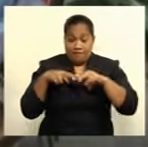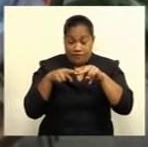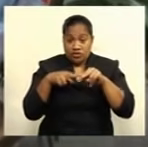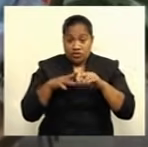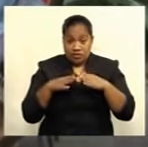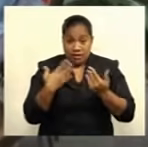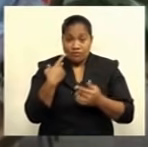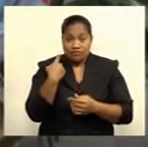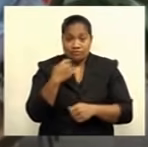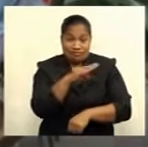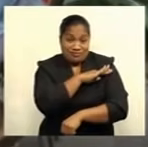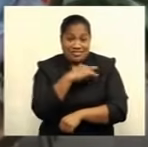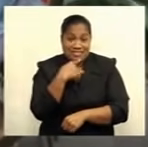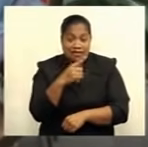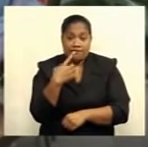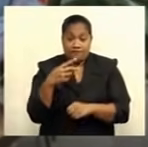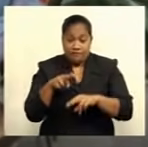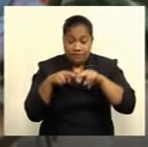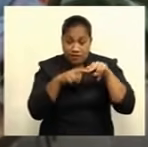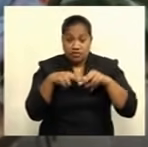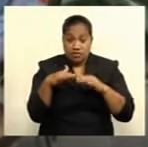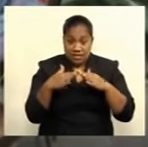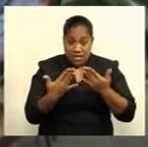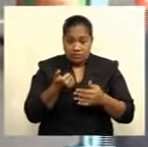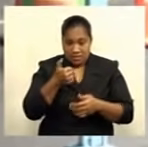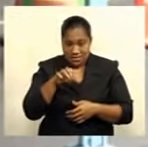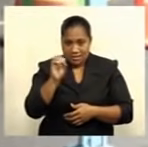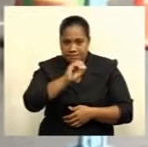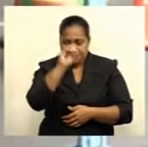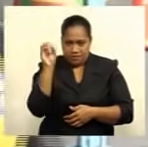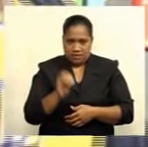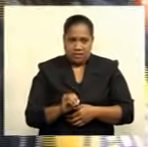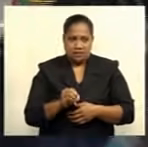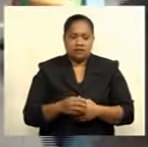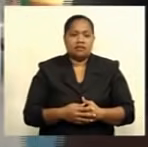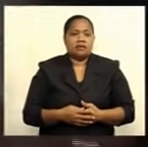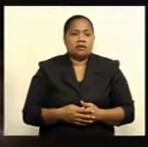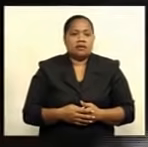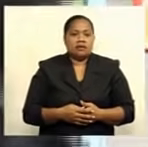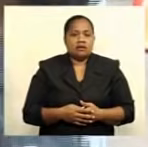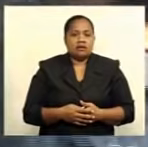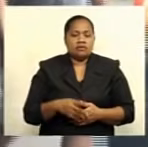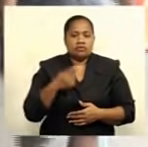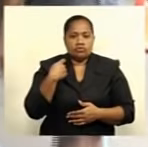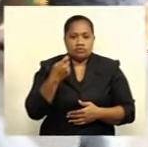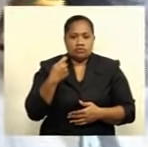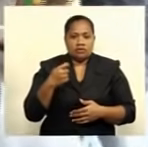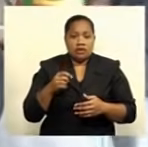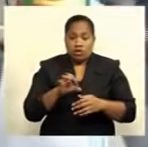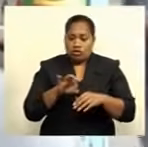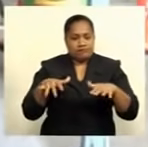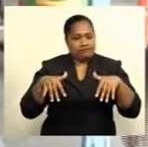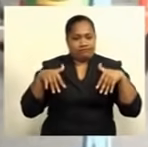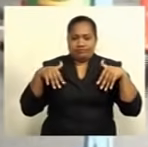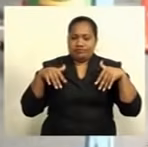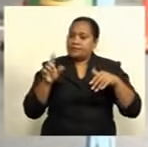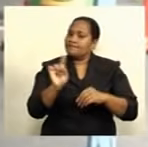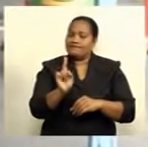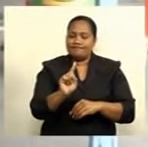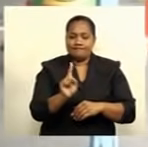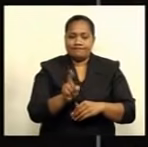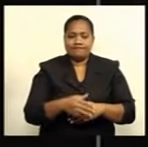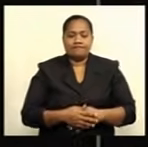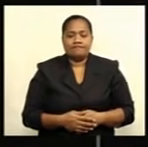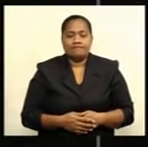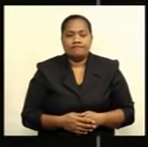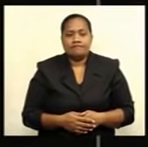full vaccination, now is not the time for Fijians to become complacent. Sainiani Boila, FBC